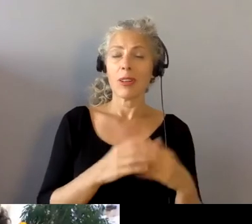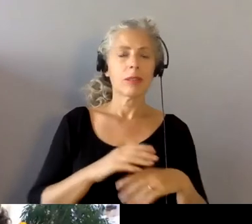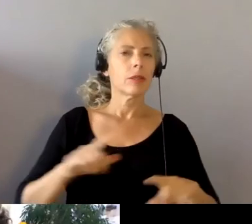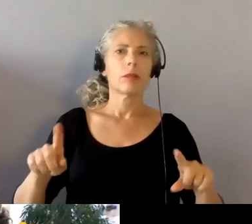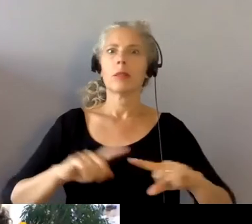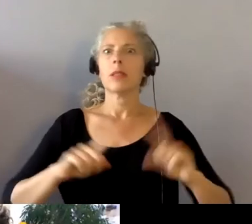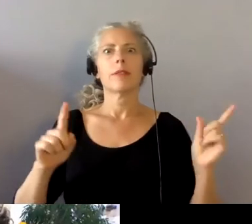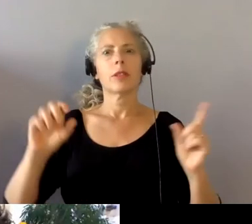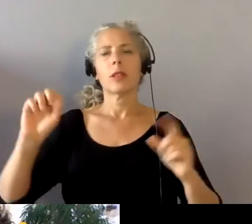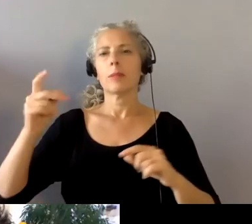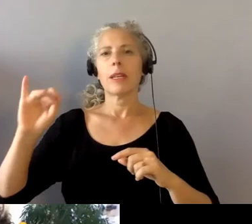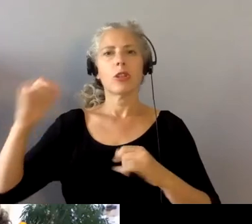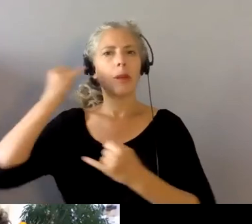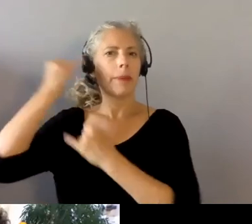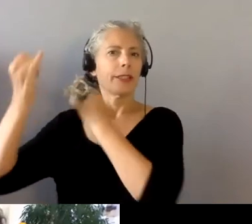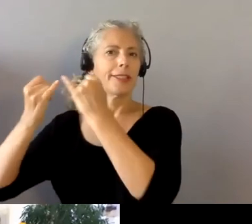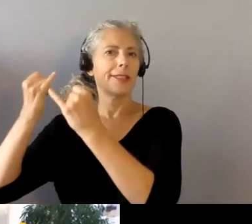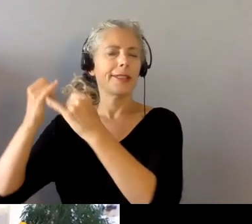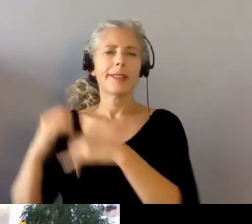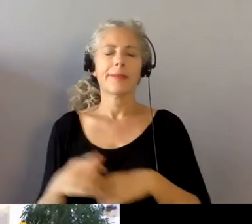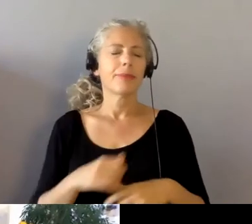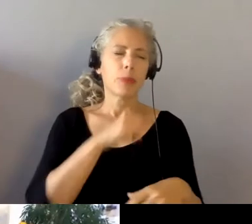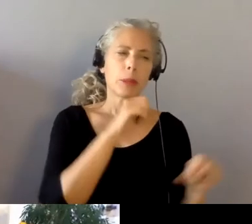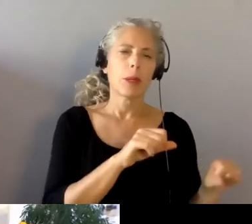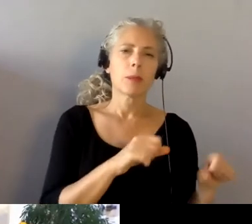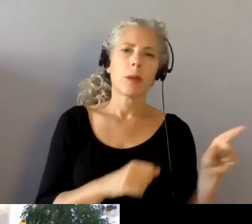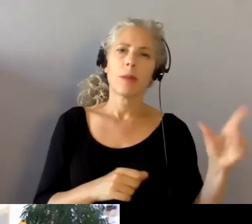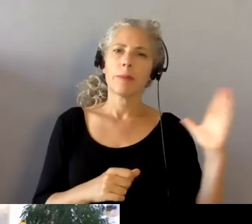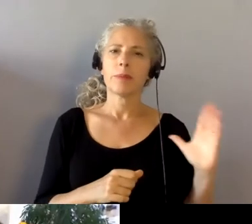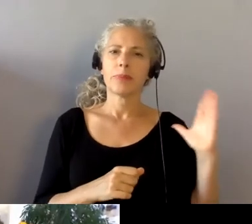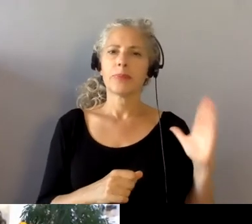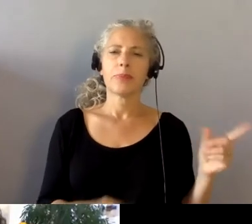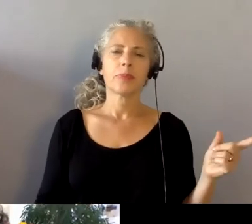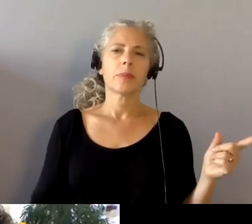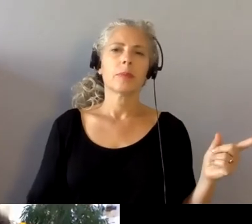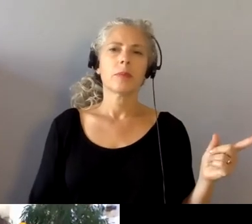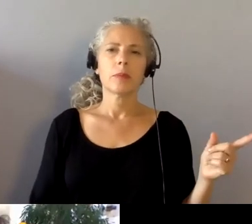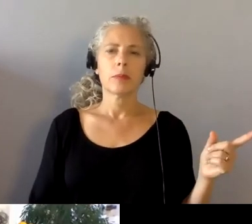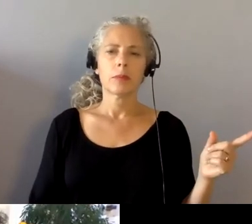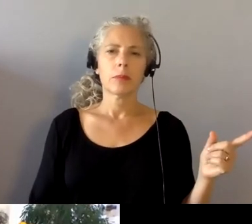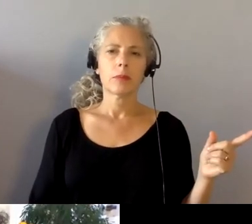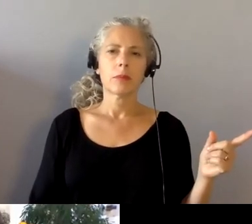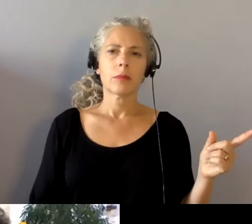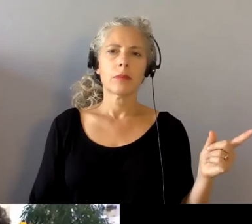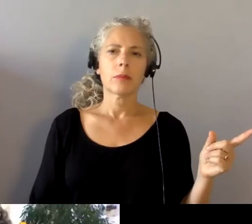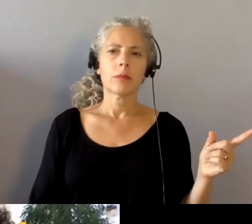spatial imaginary that was even possible early, like when I was in school. In addition to